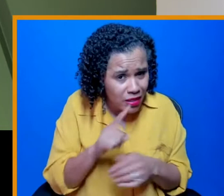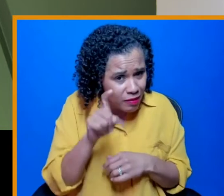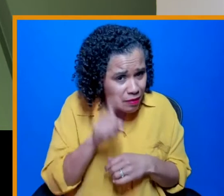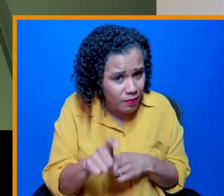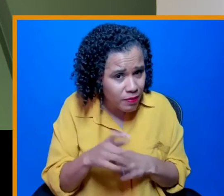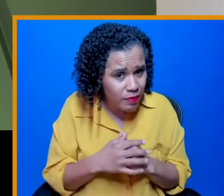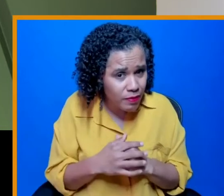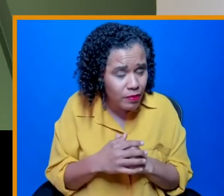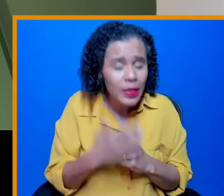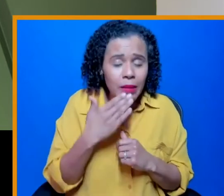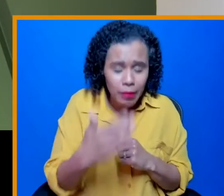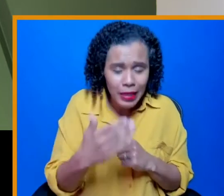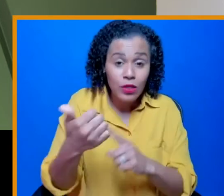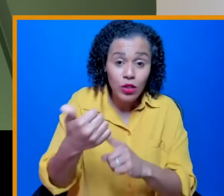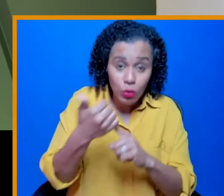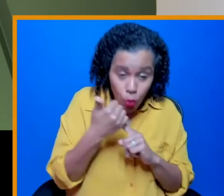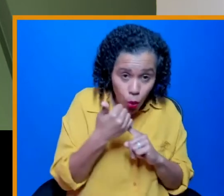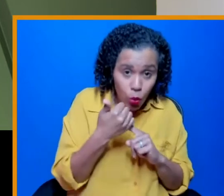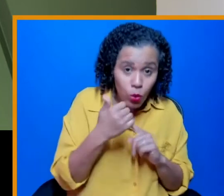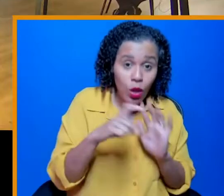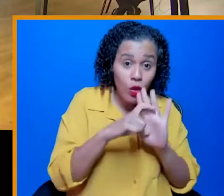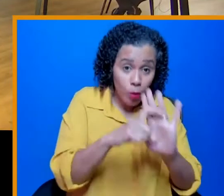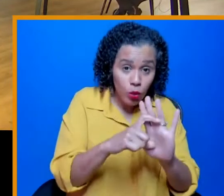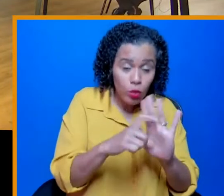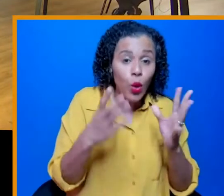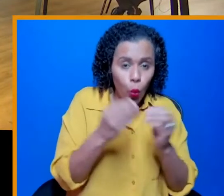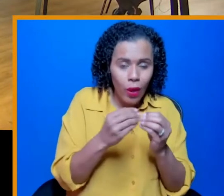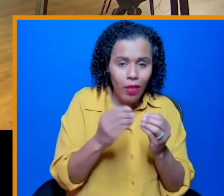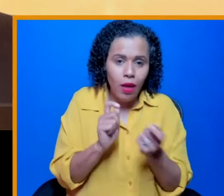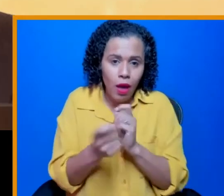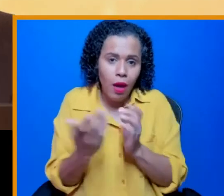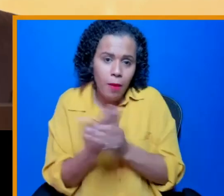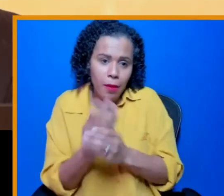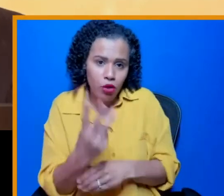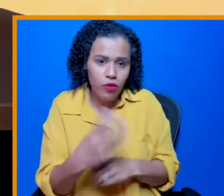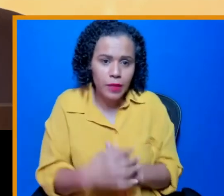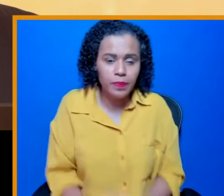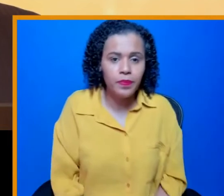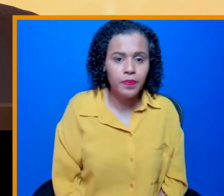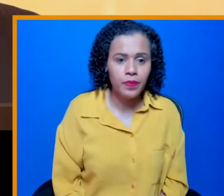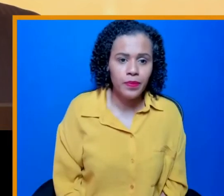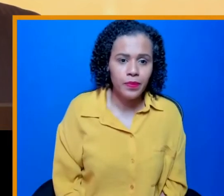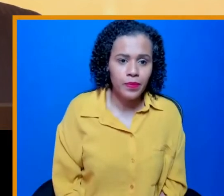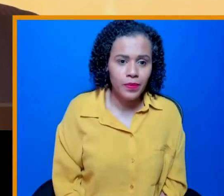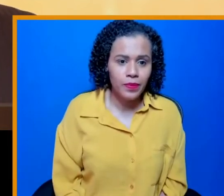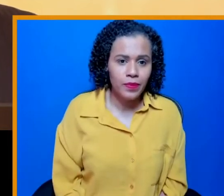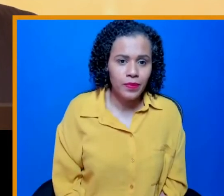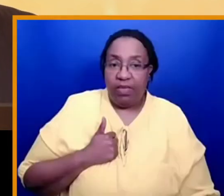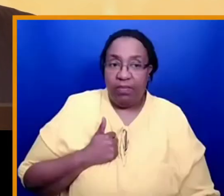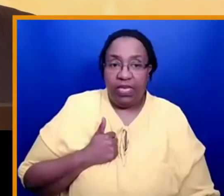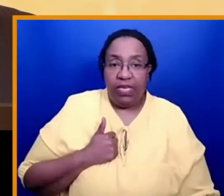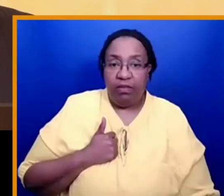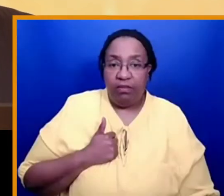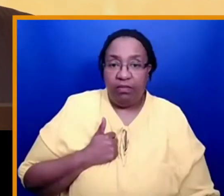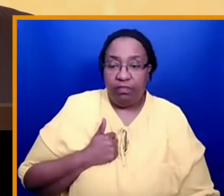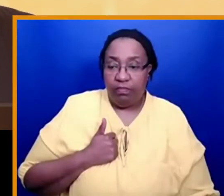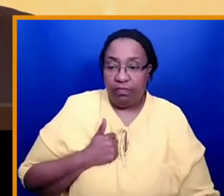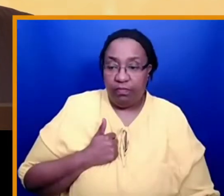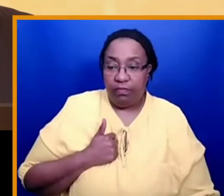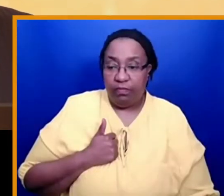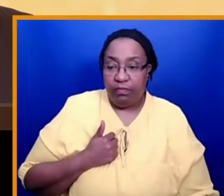Support the motion as amended by Amendment 3. Kevin, thank you for that. Can I ask